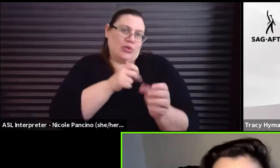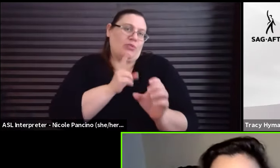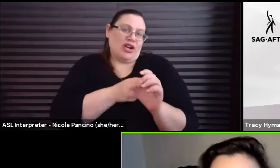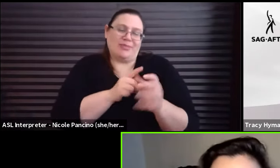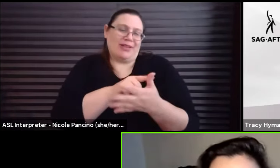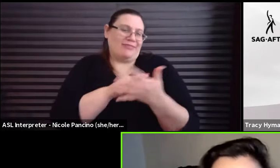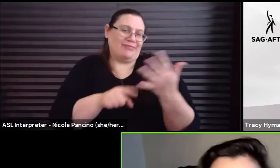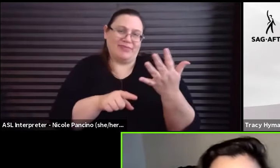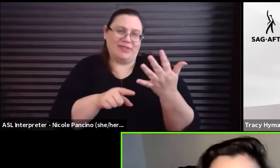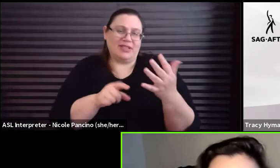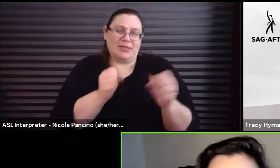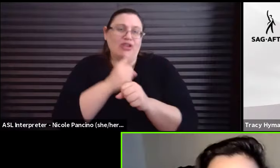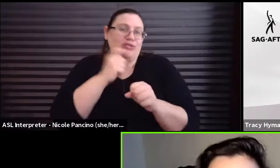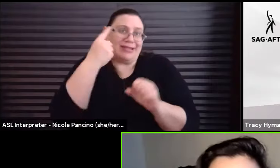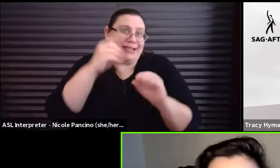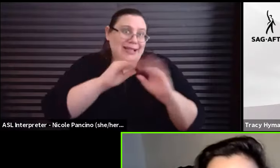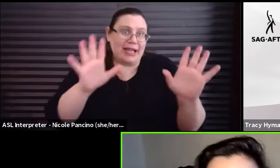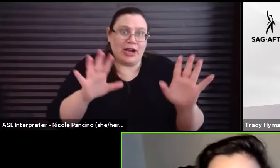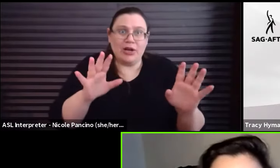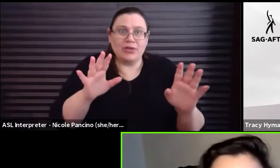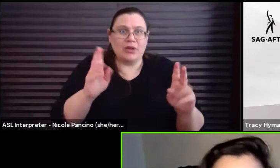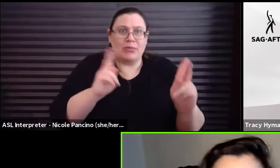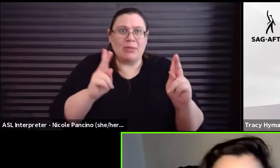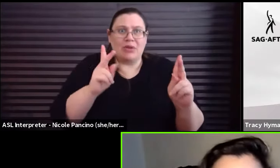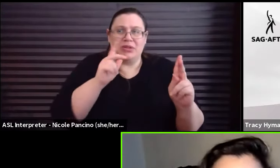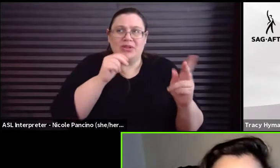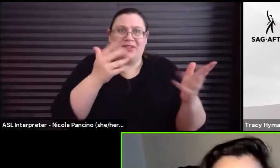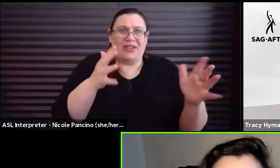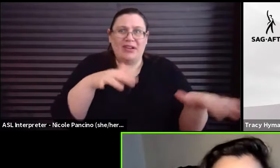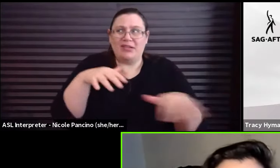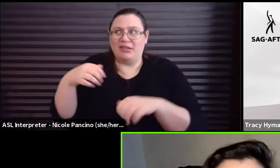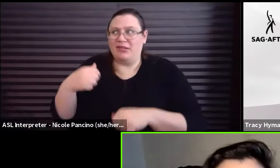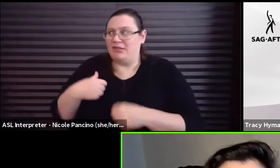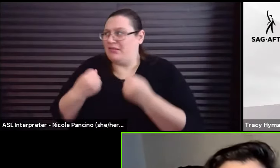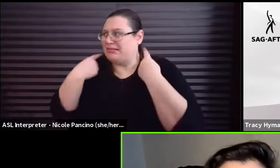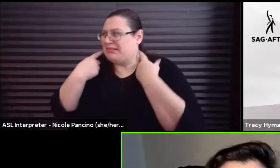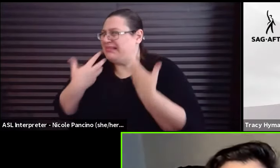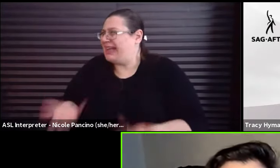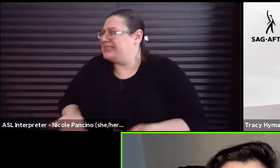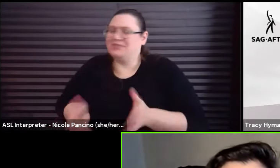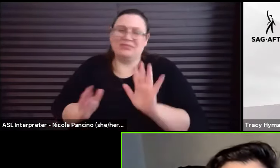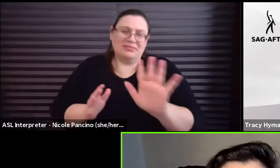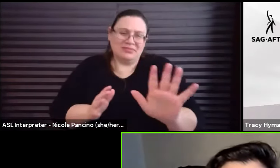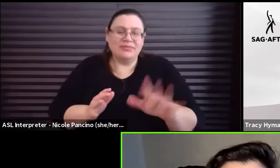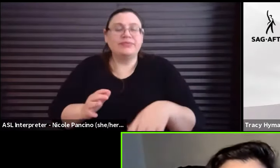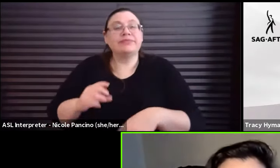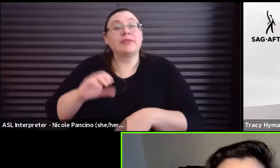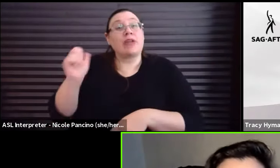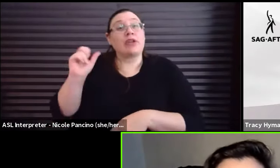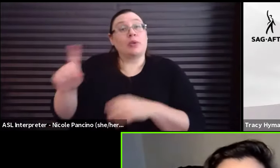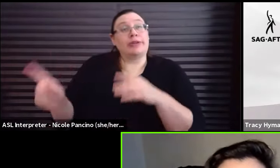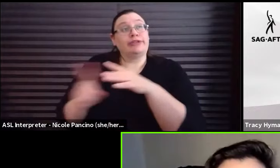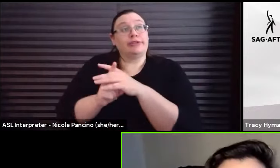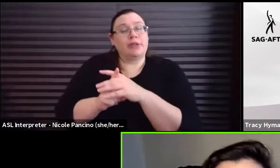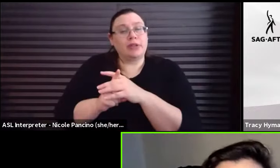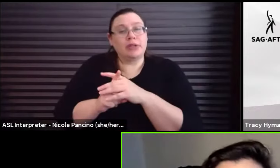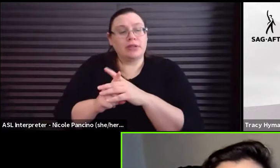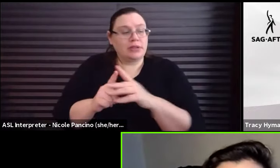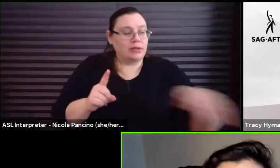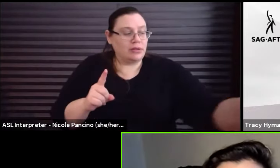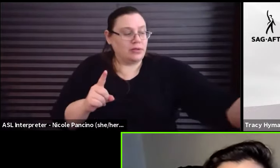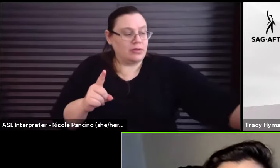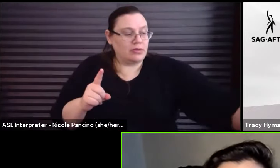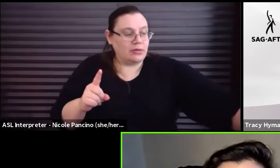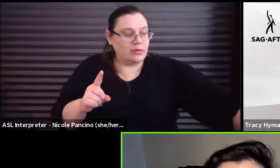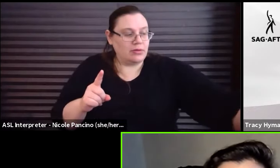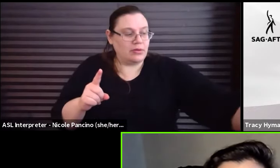it's clear, so that people don't walk away and go, all these things, what were they? We've got a question. What do I, I think